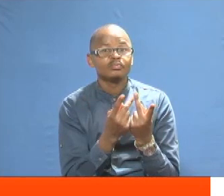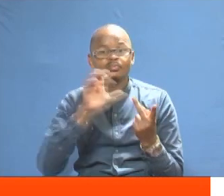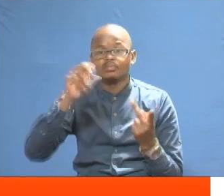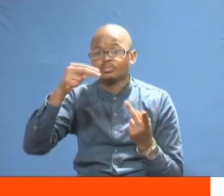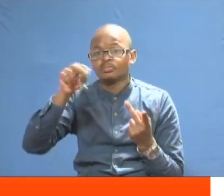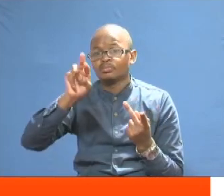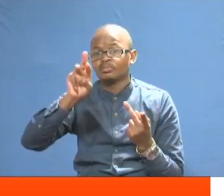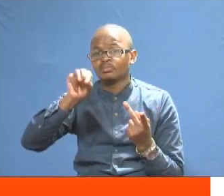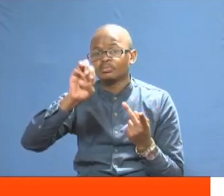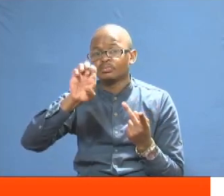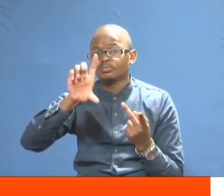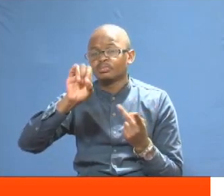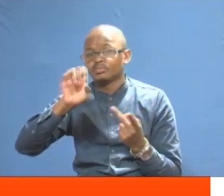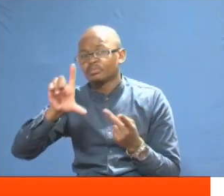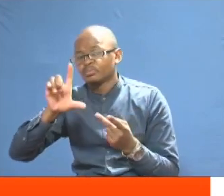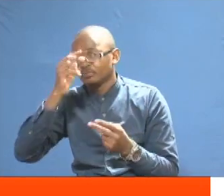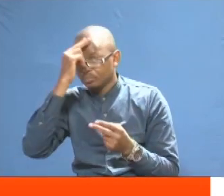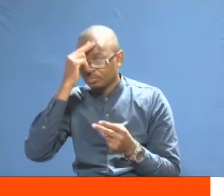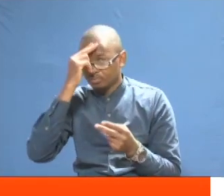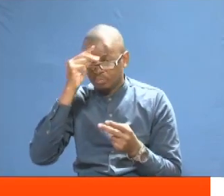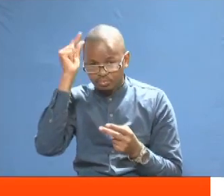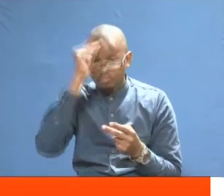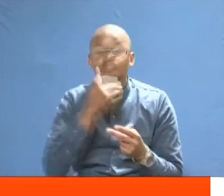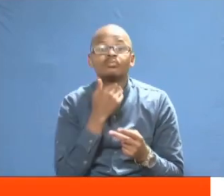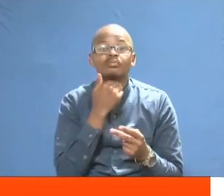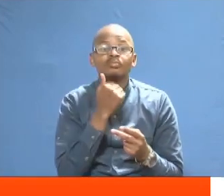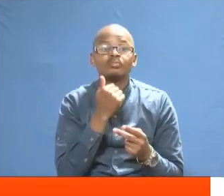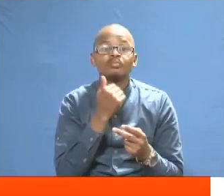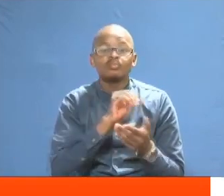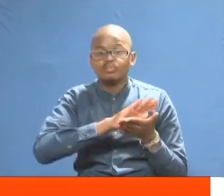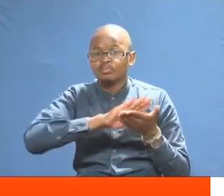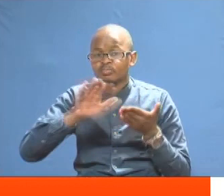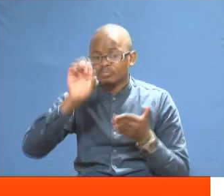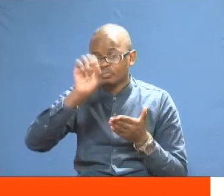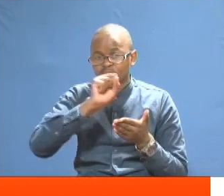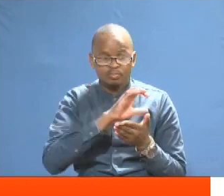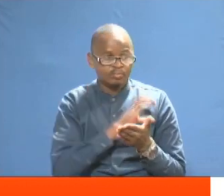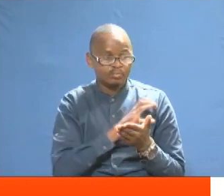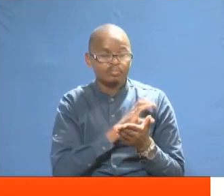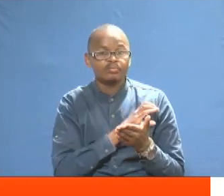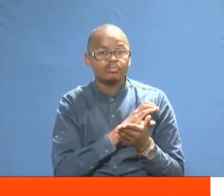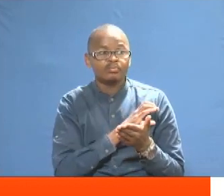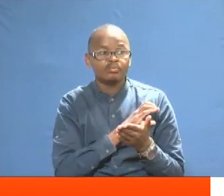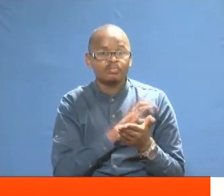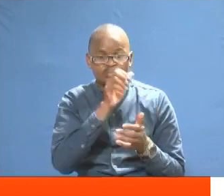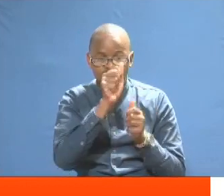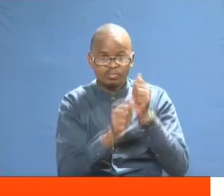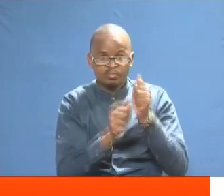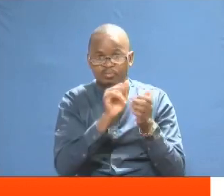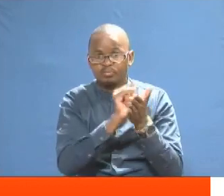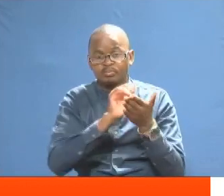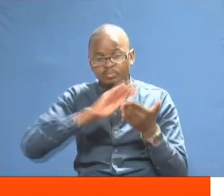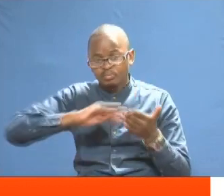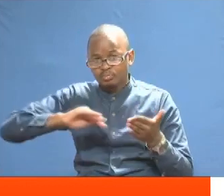Chemelil, between border of Kisumu and Nandi. The government wants now to lease out the state-owned sugar mills across that